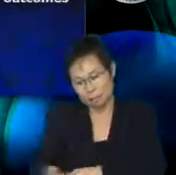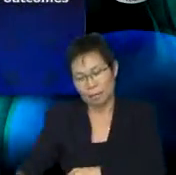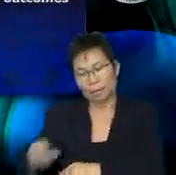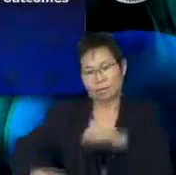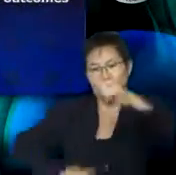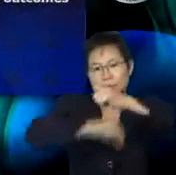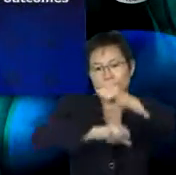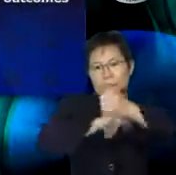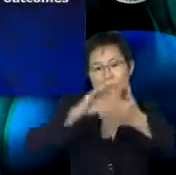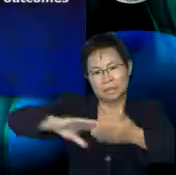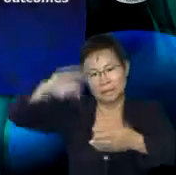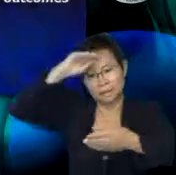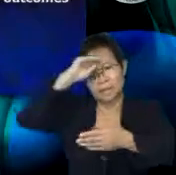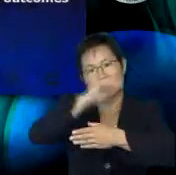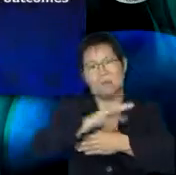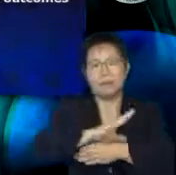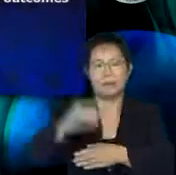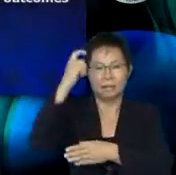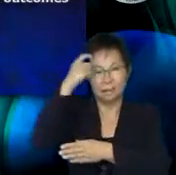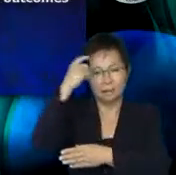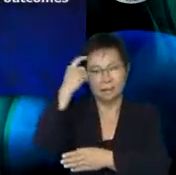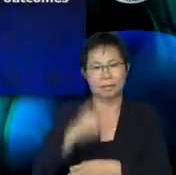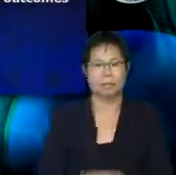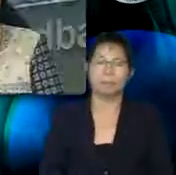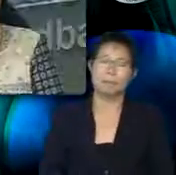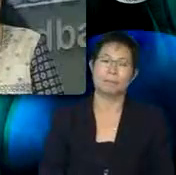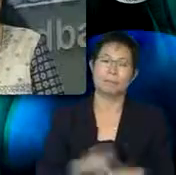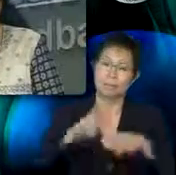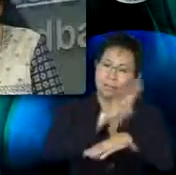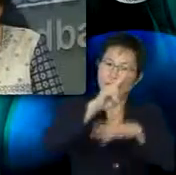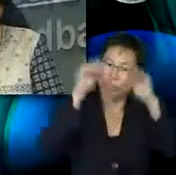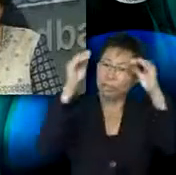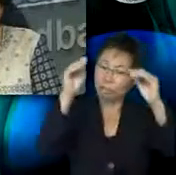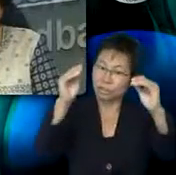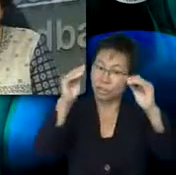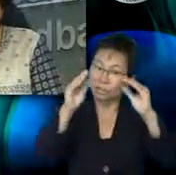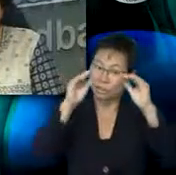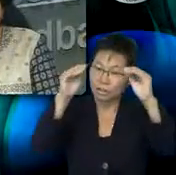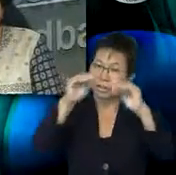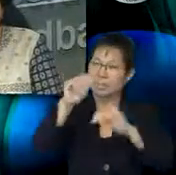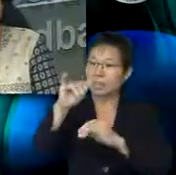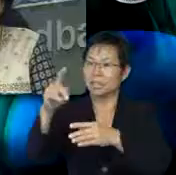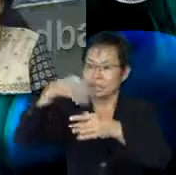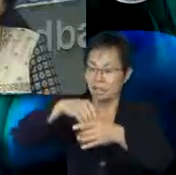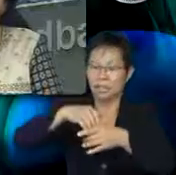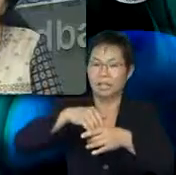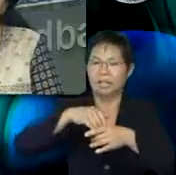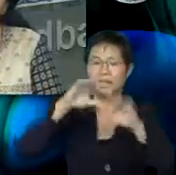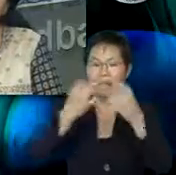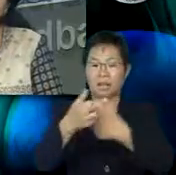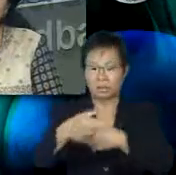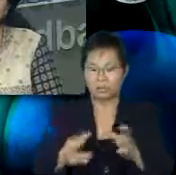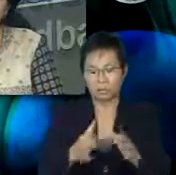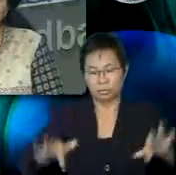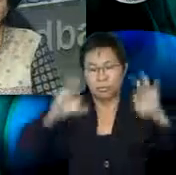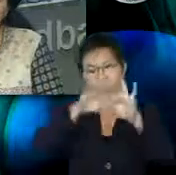to support learning and thinking. The use of teaching aids in classrooms is